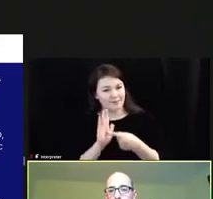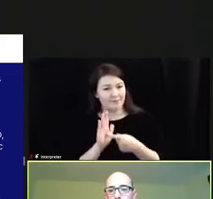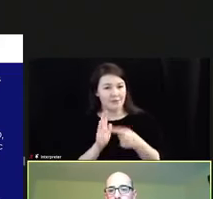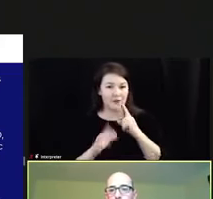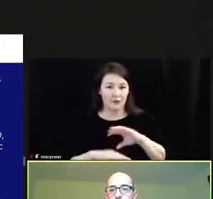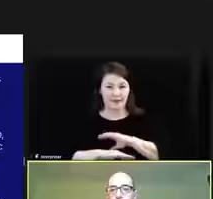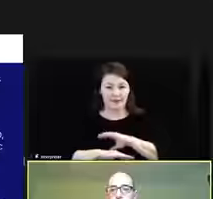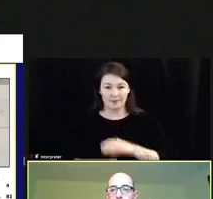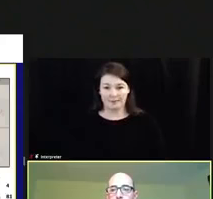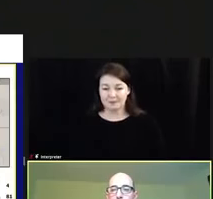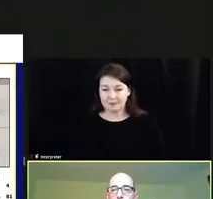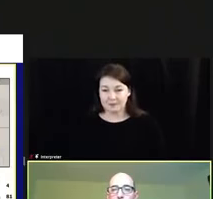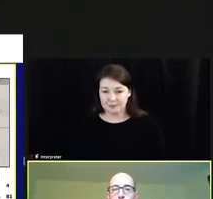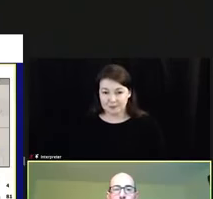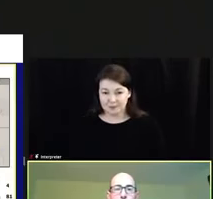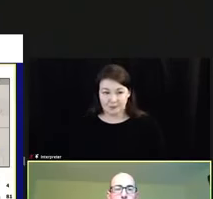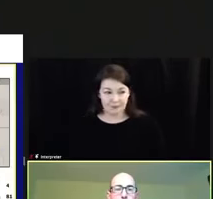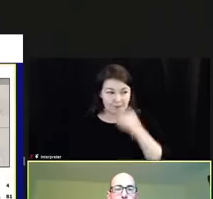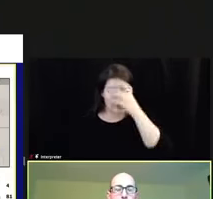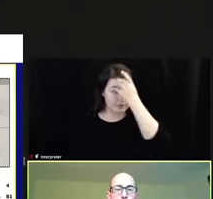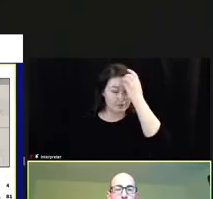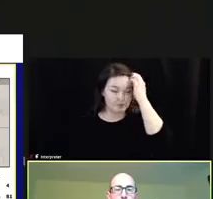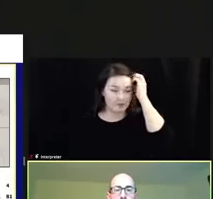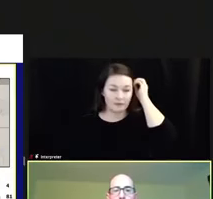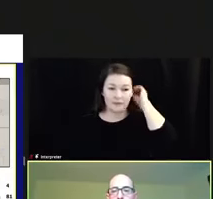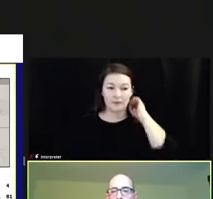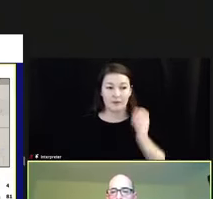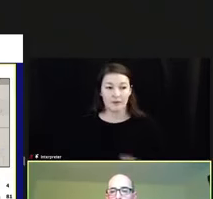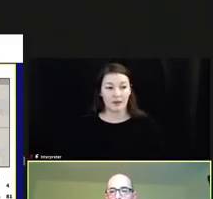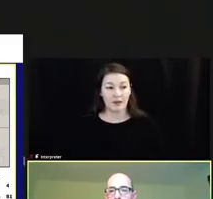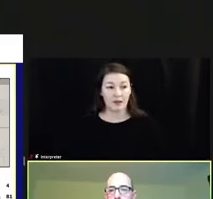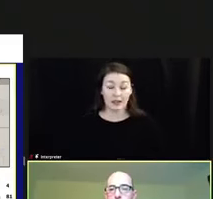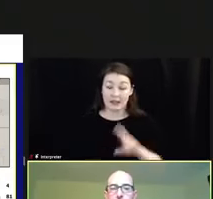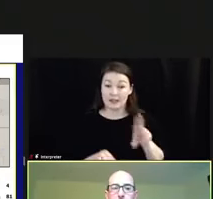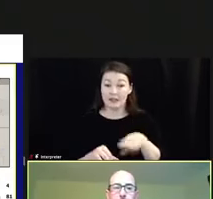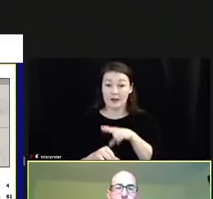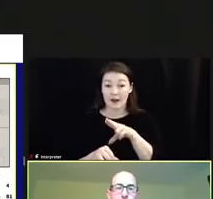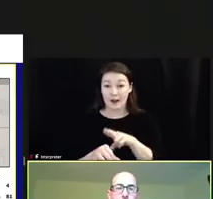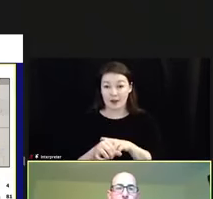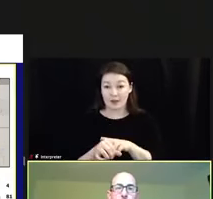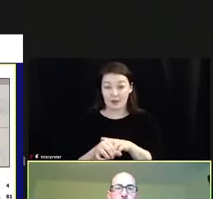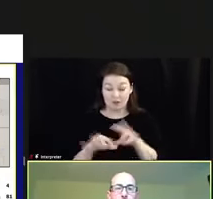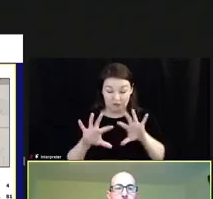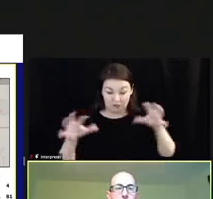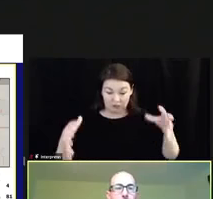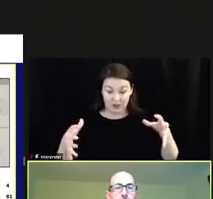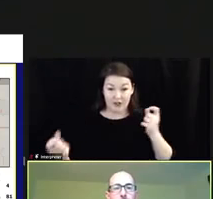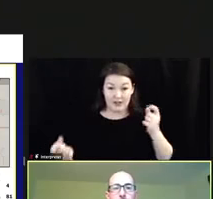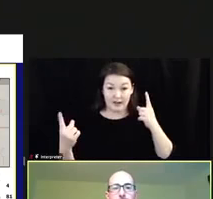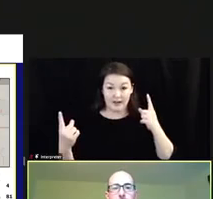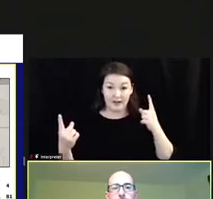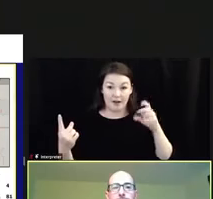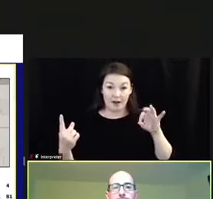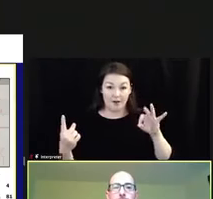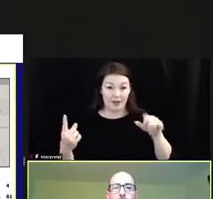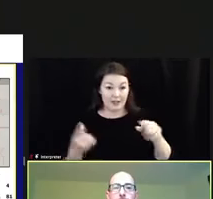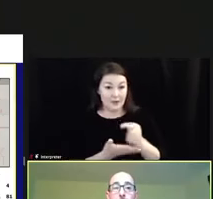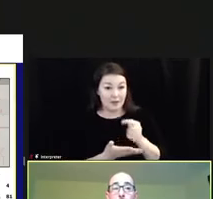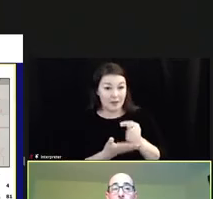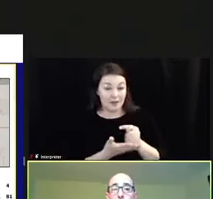please. So as the national understanding of the potential impact of these monoclonals has